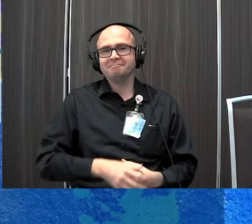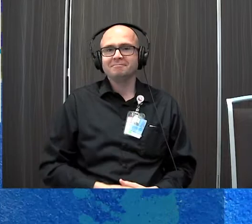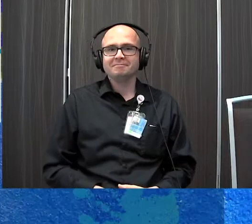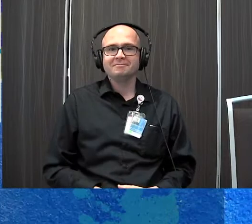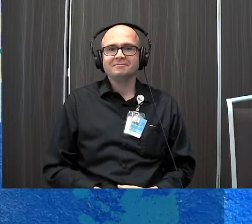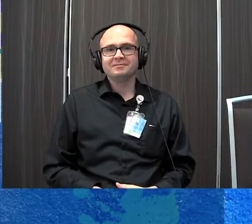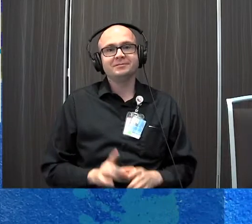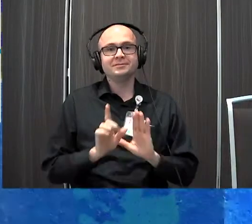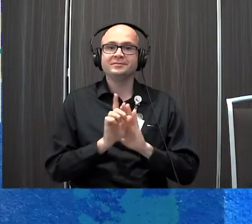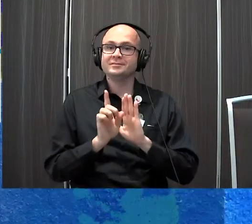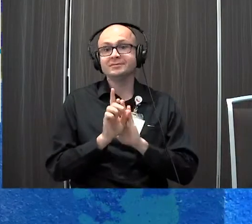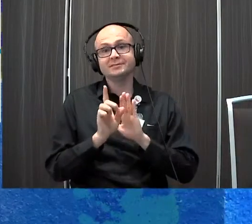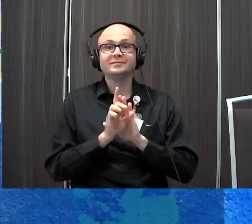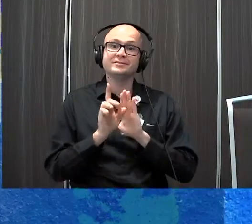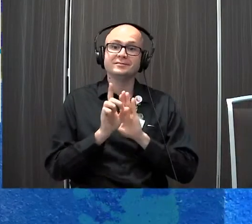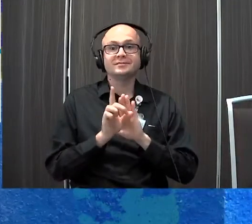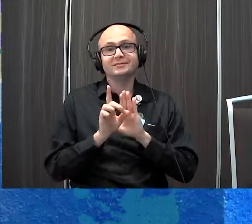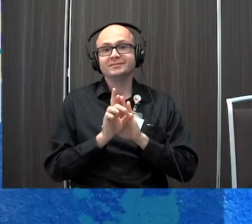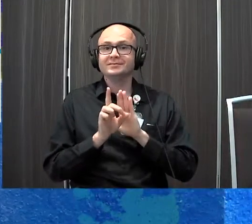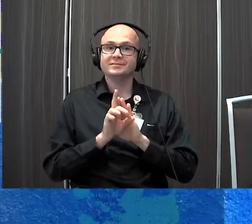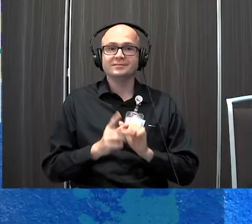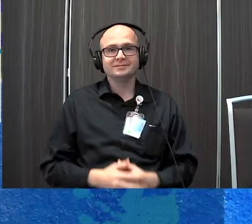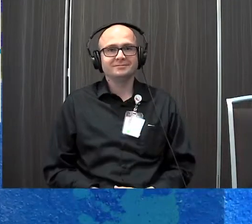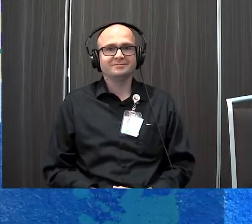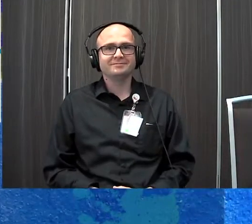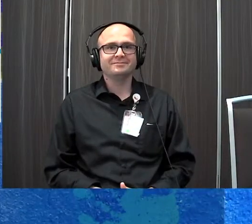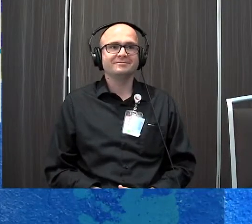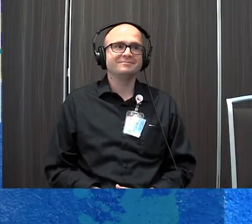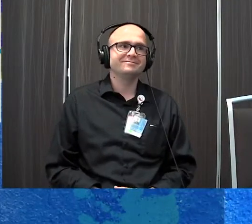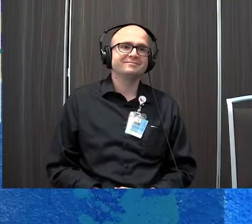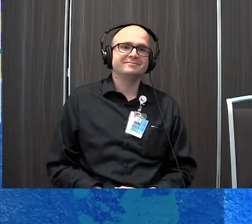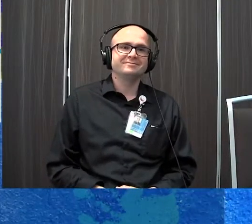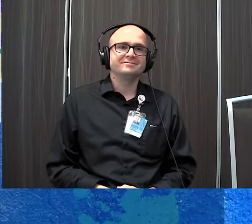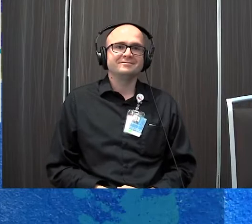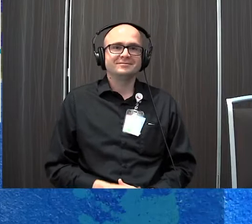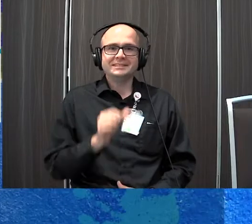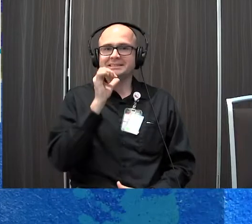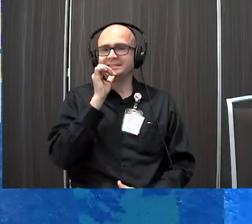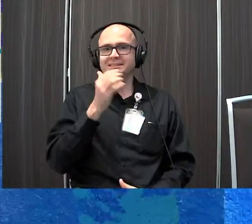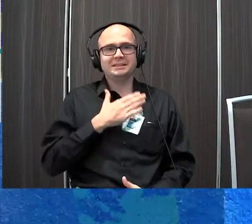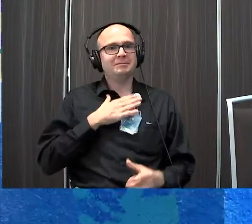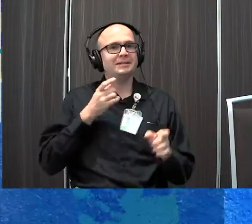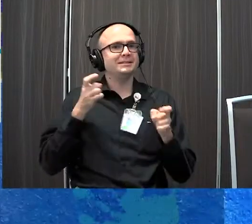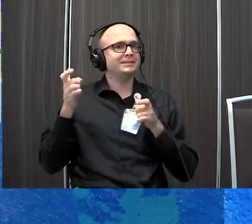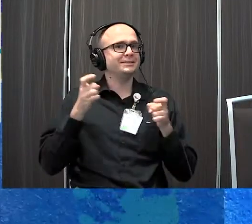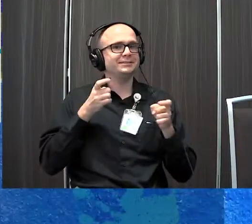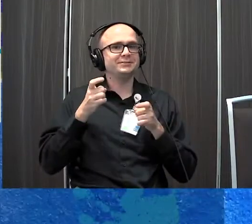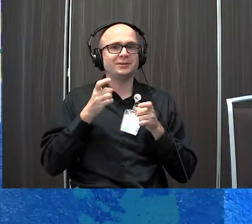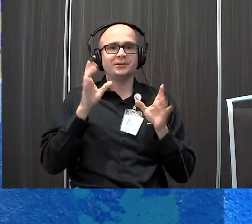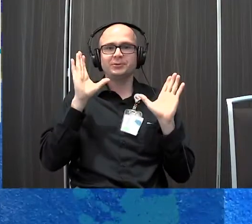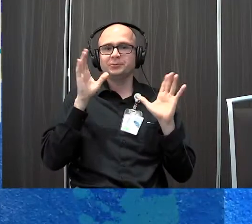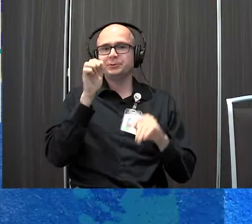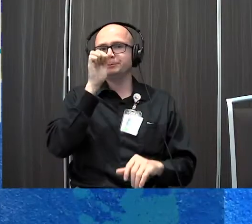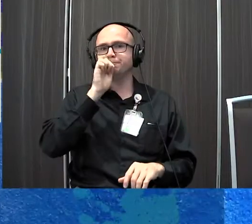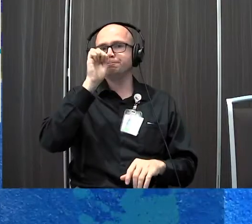God. All right. The Jeopardy. Yes. And this is not in my control, so we will It's just not. No, we'll it's just really- be that's going